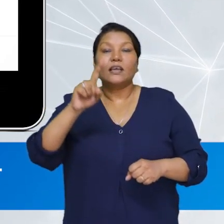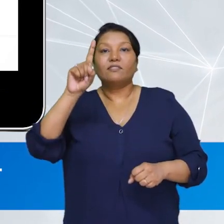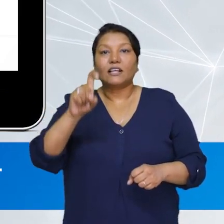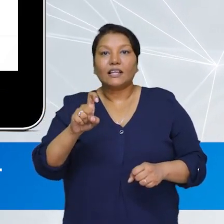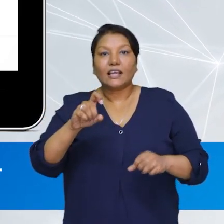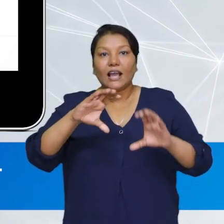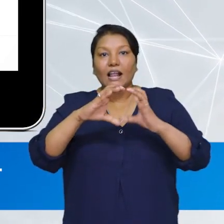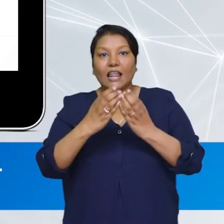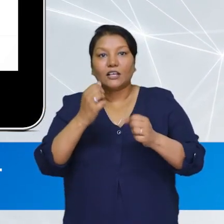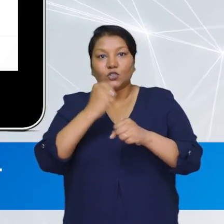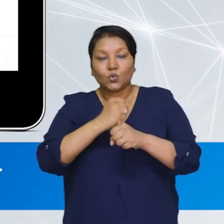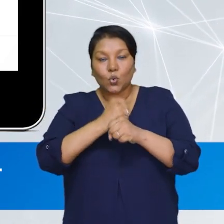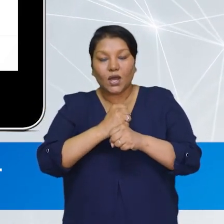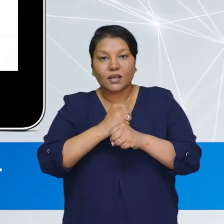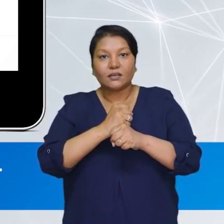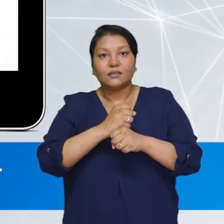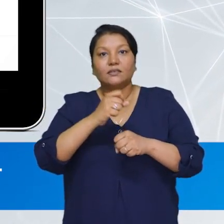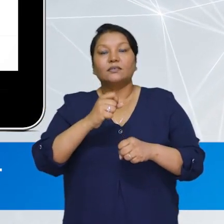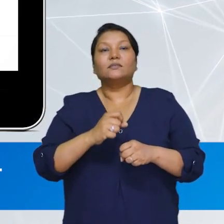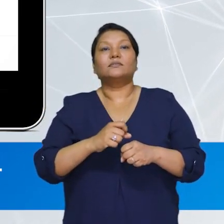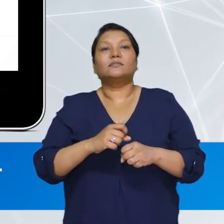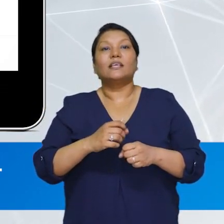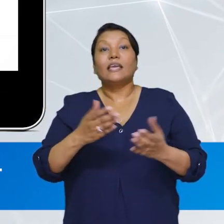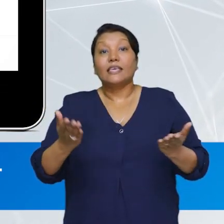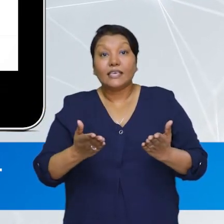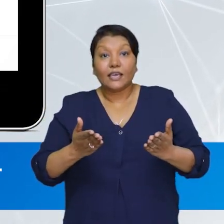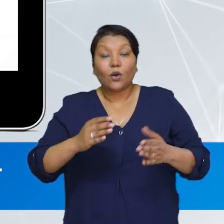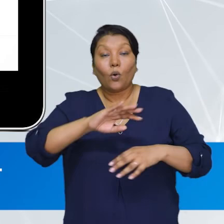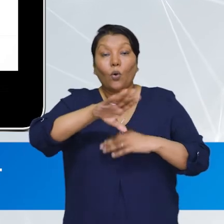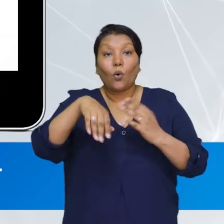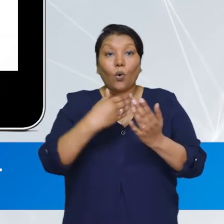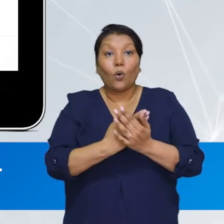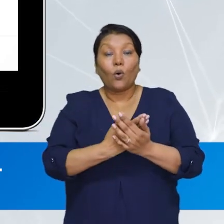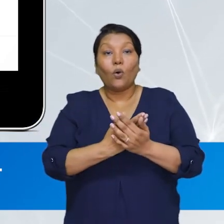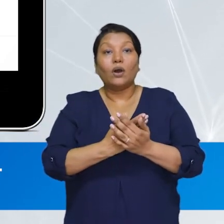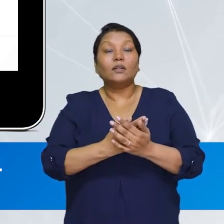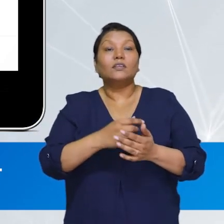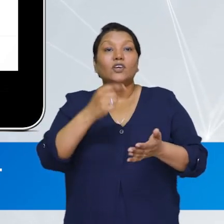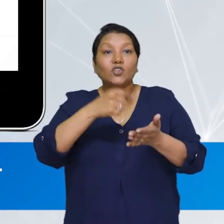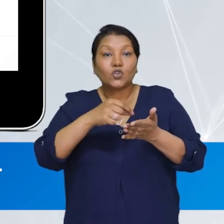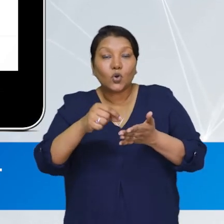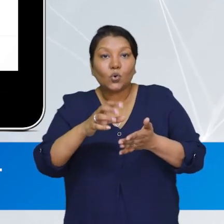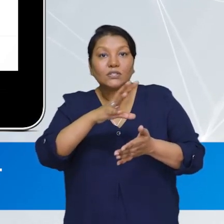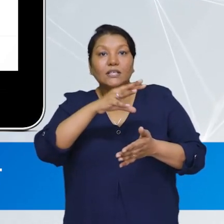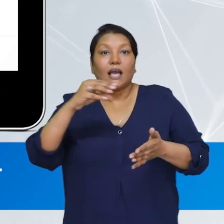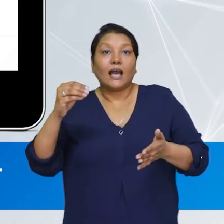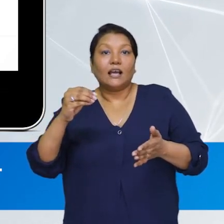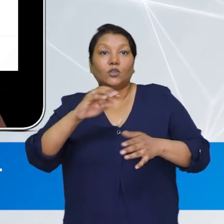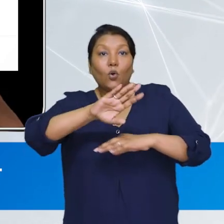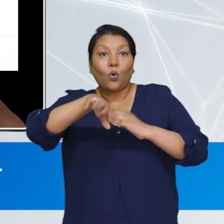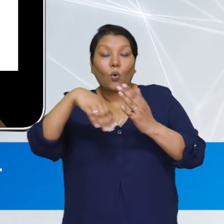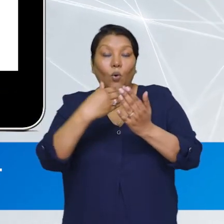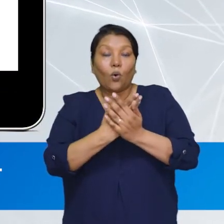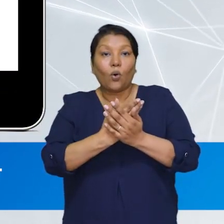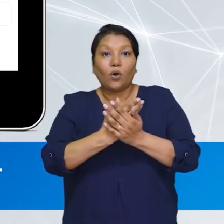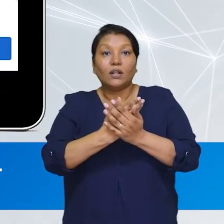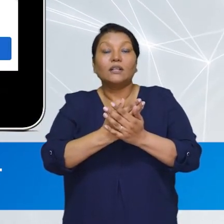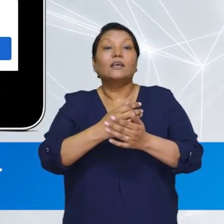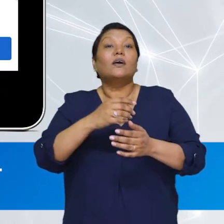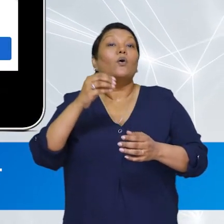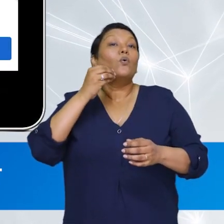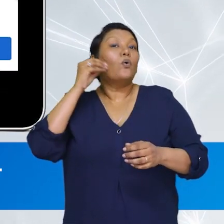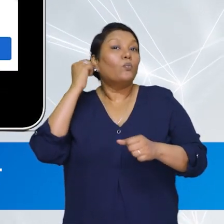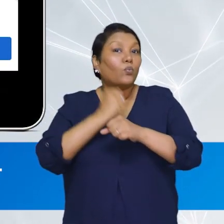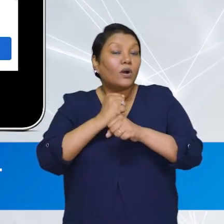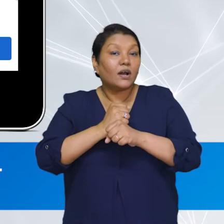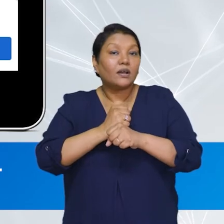You will also see all the assignments and materials posted by your subject teacher. This will be your course